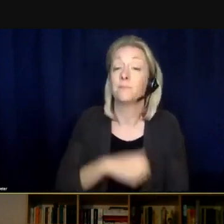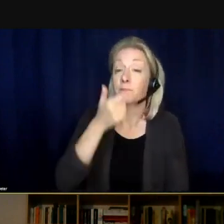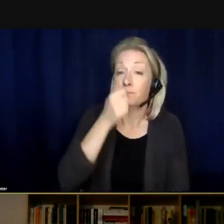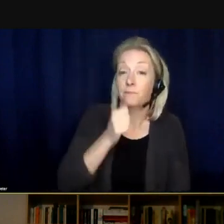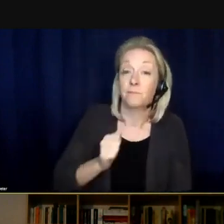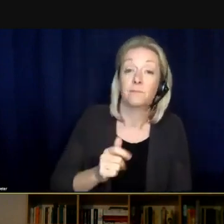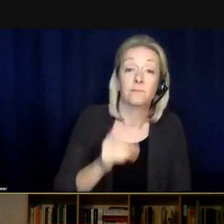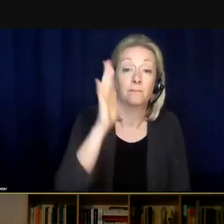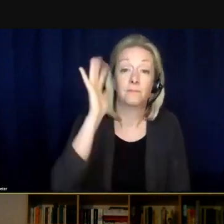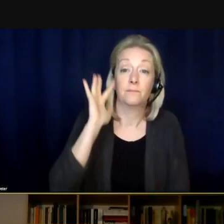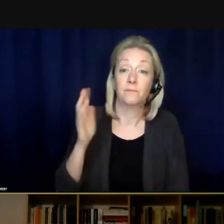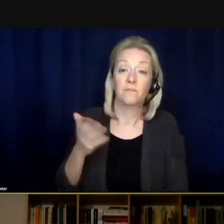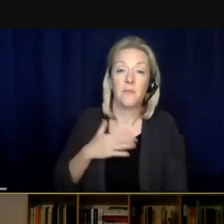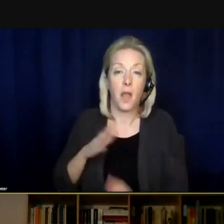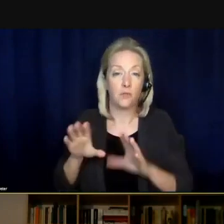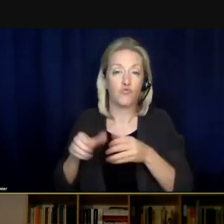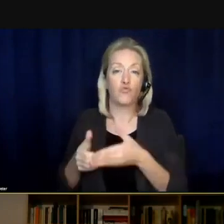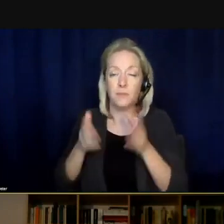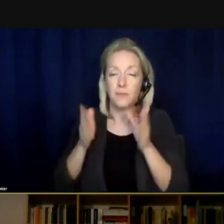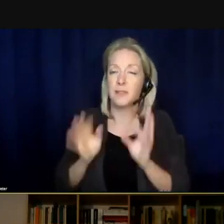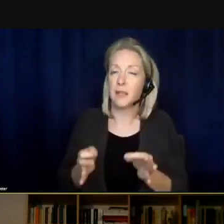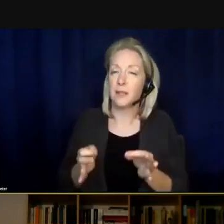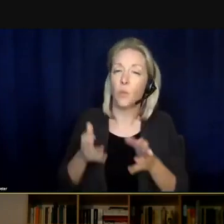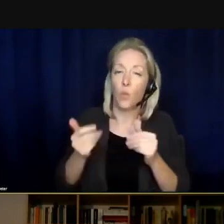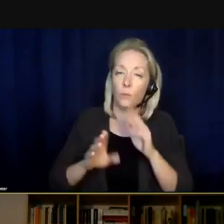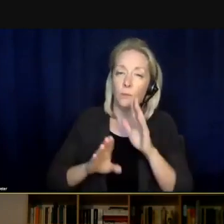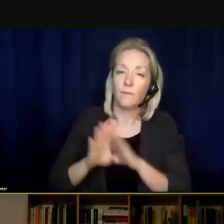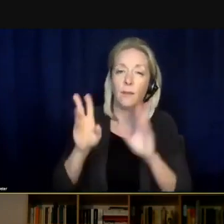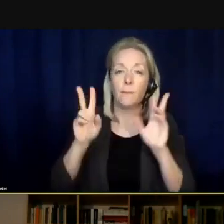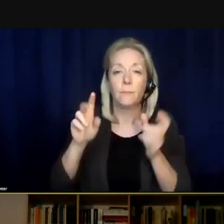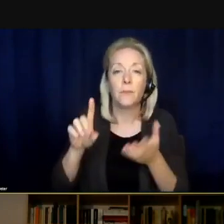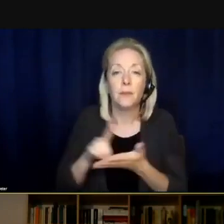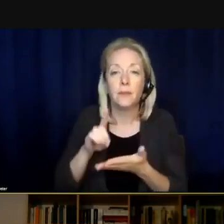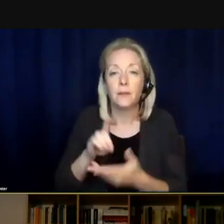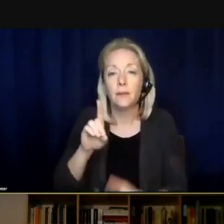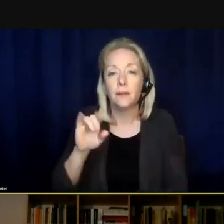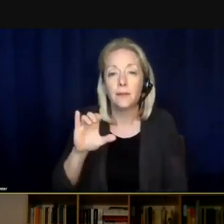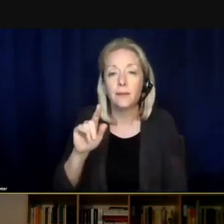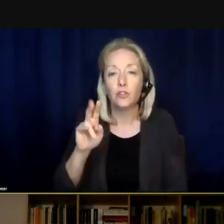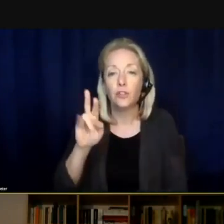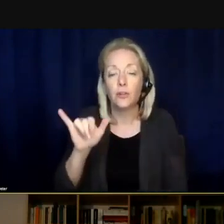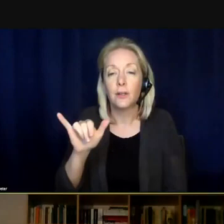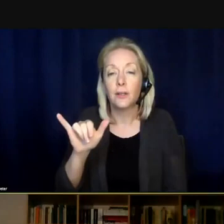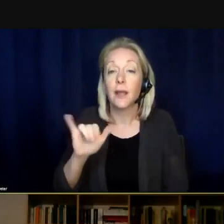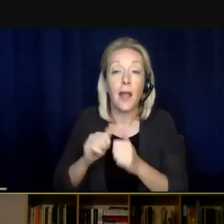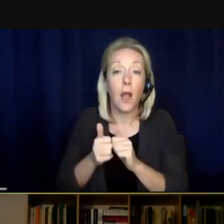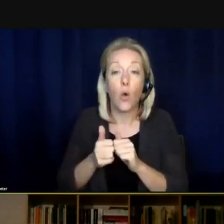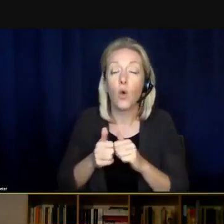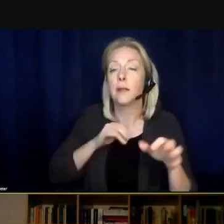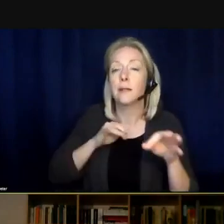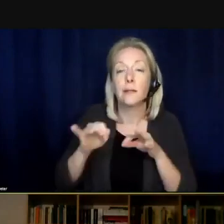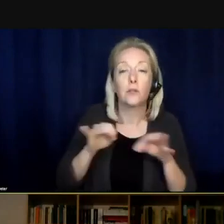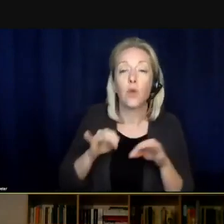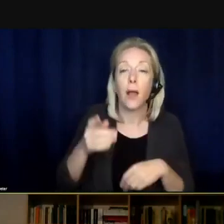we decided that we were going to build a dictionary that allows you to describe a sign